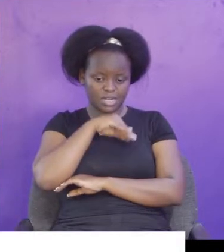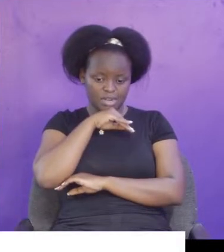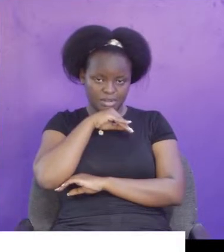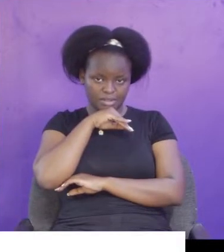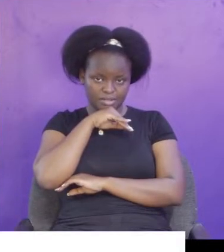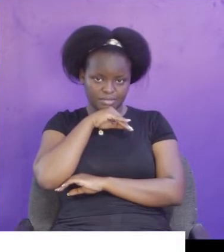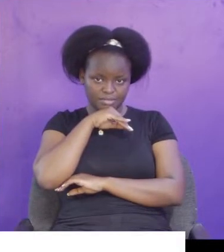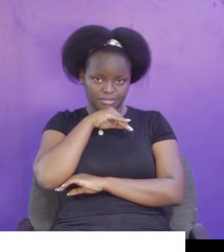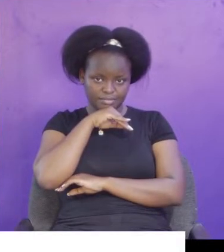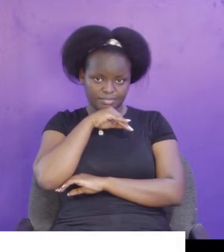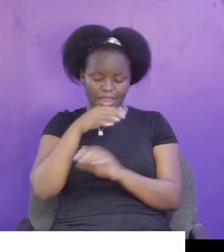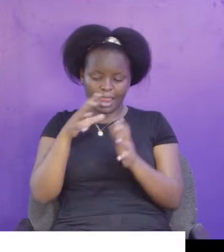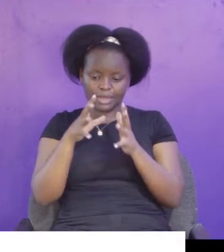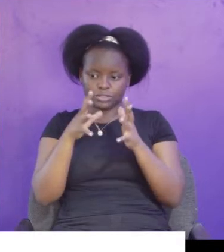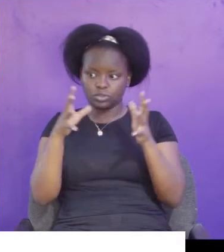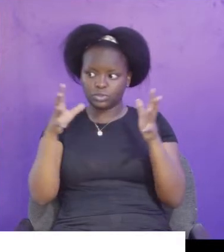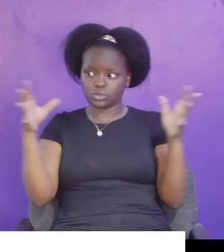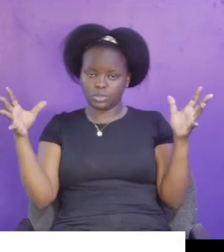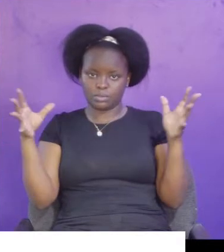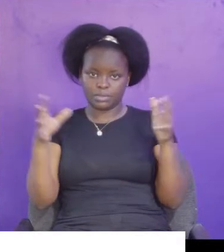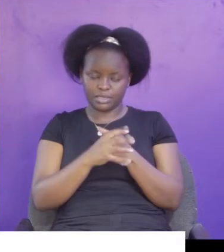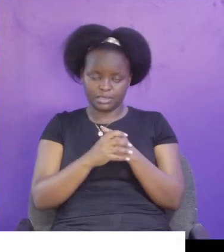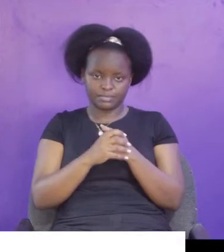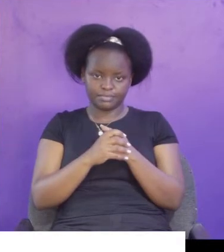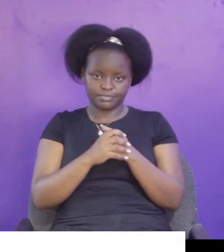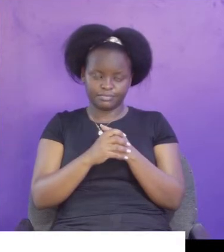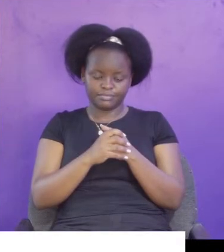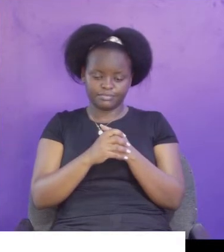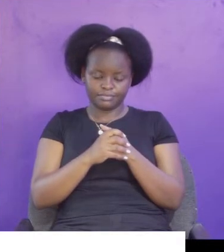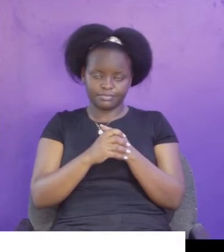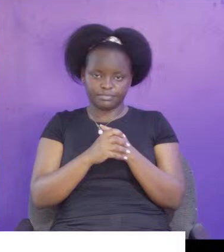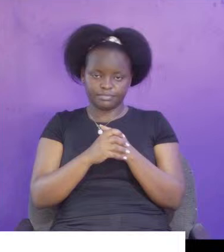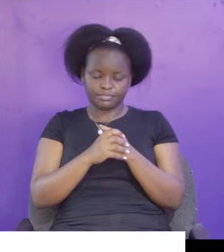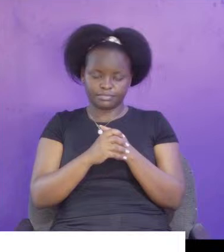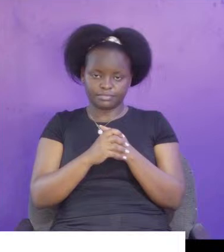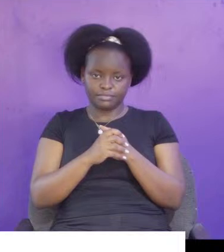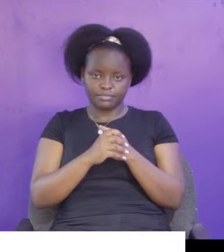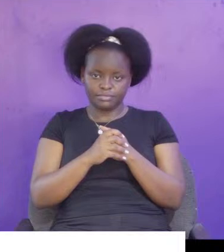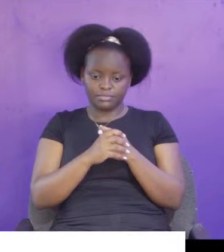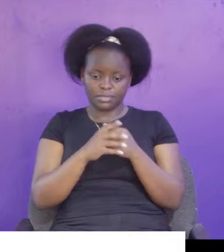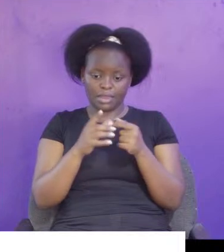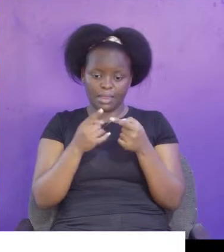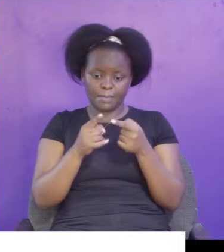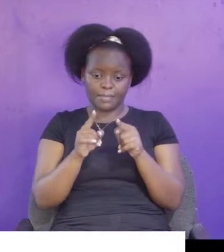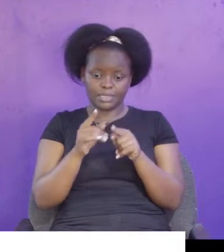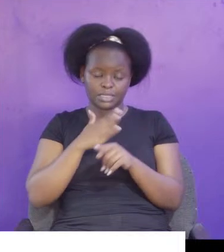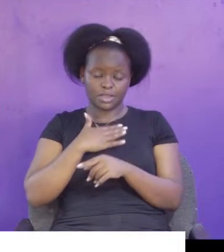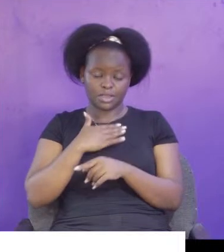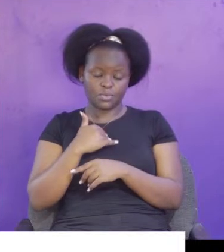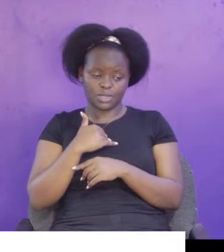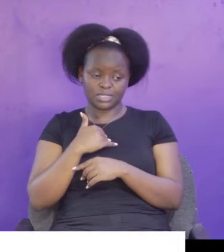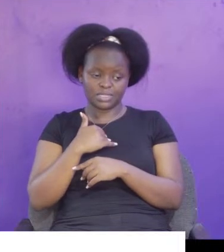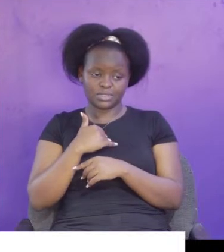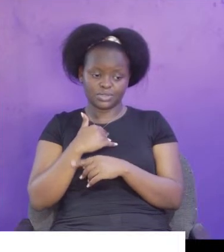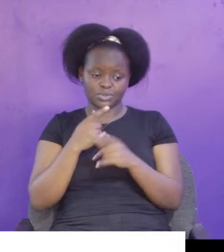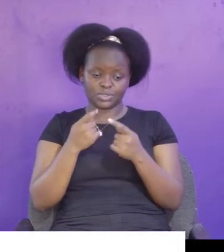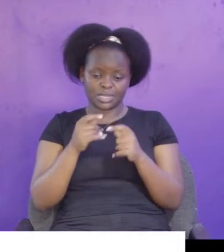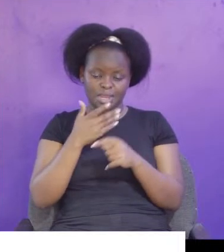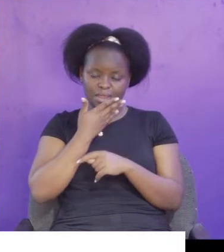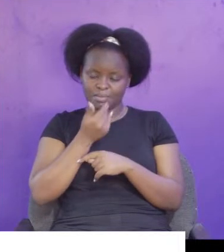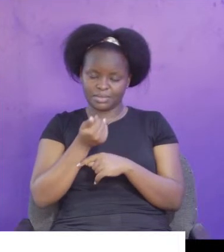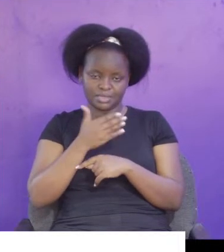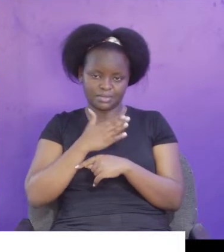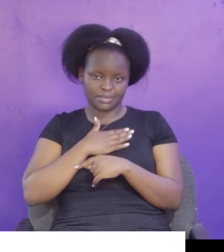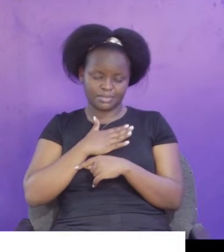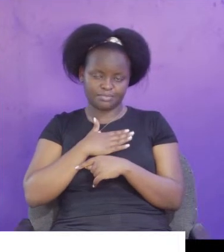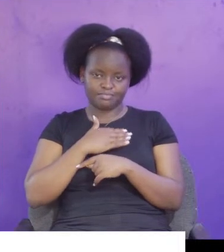big to be filled. But I just want to try my best. I want to try my